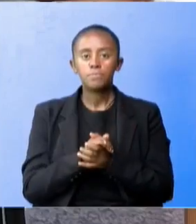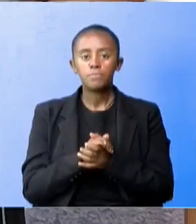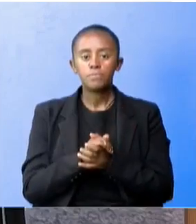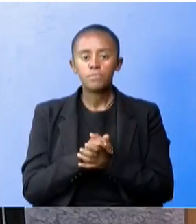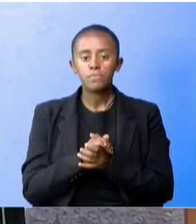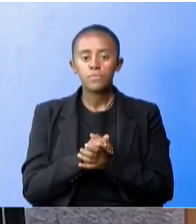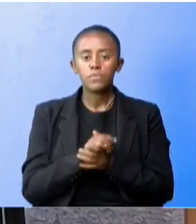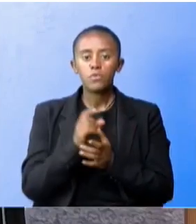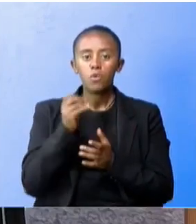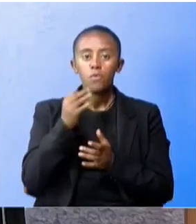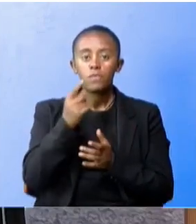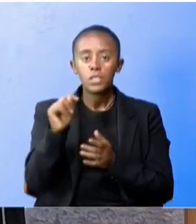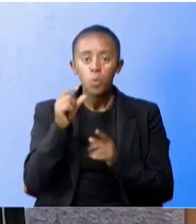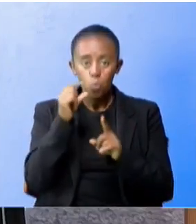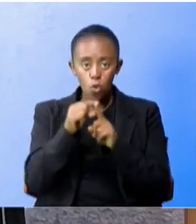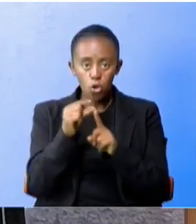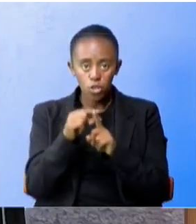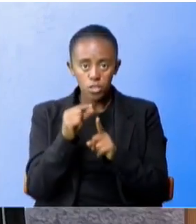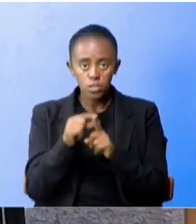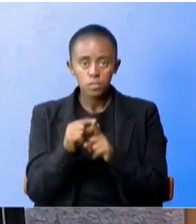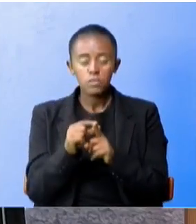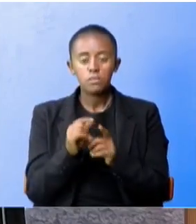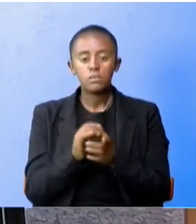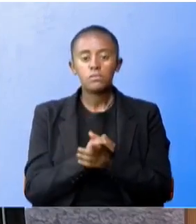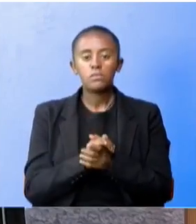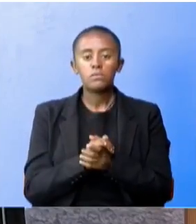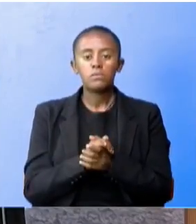of the words